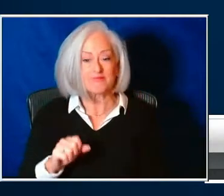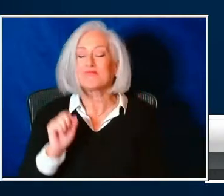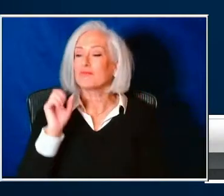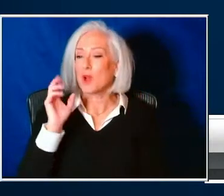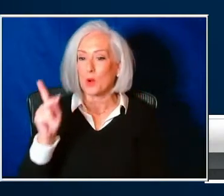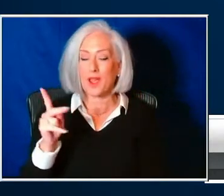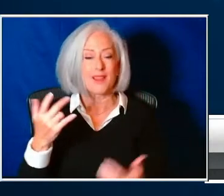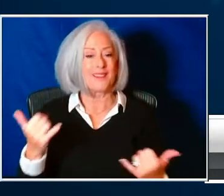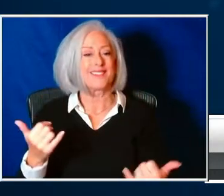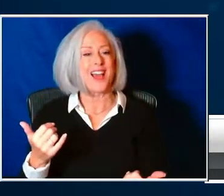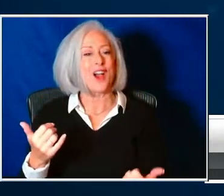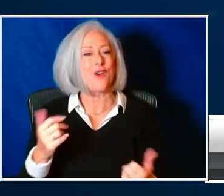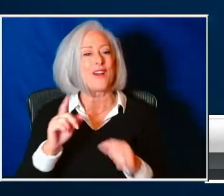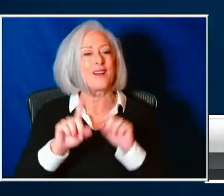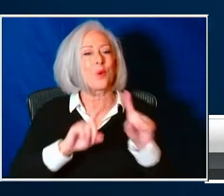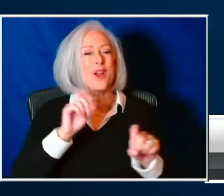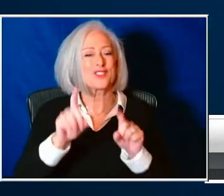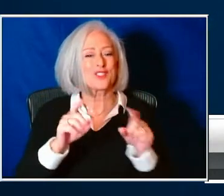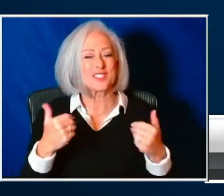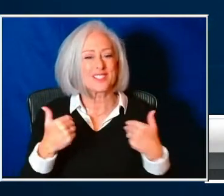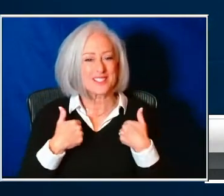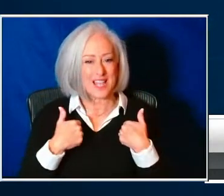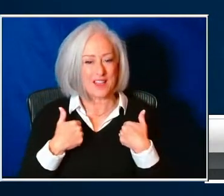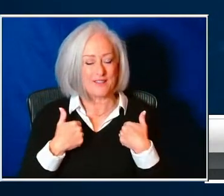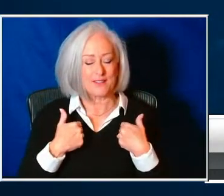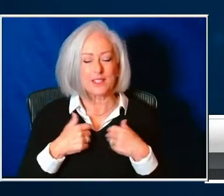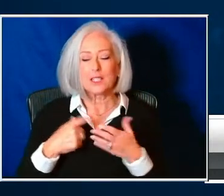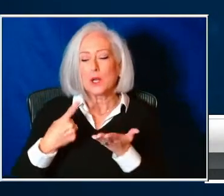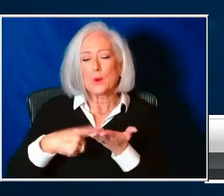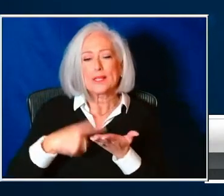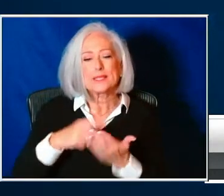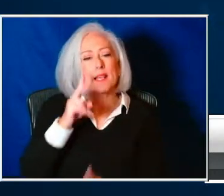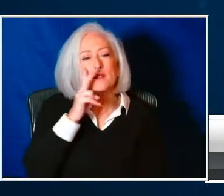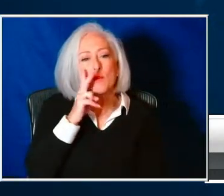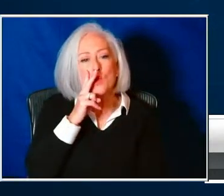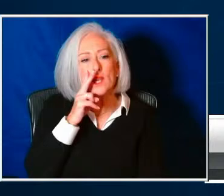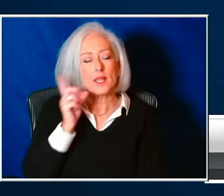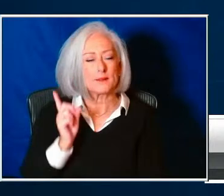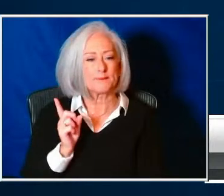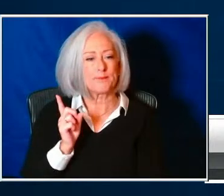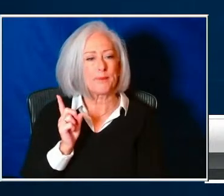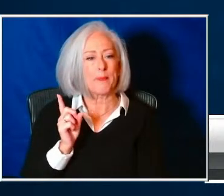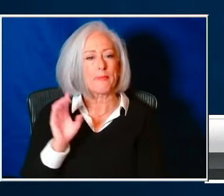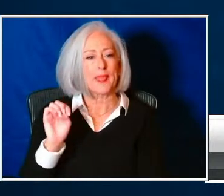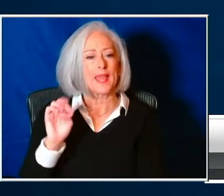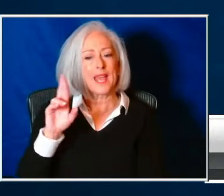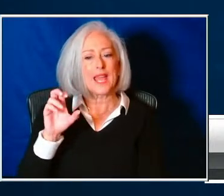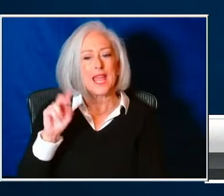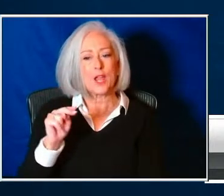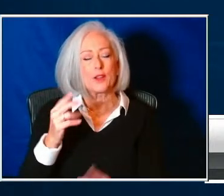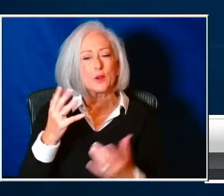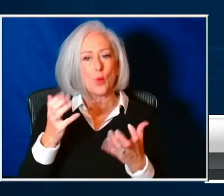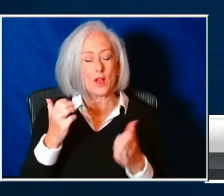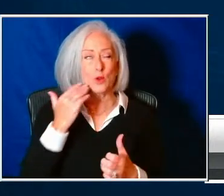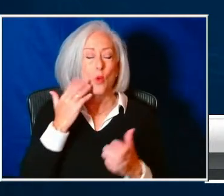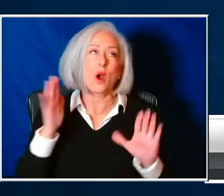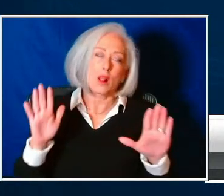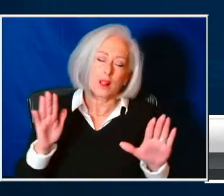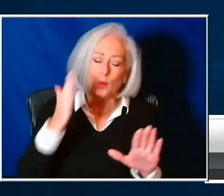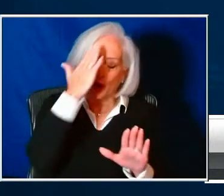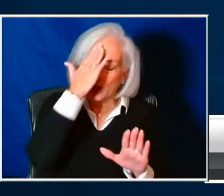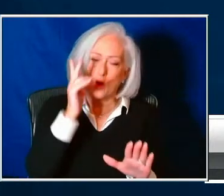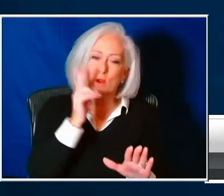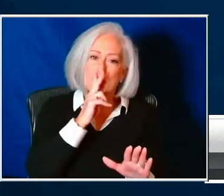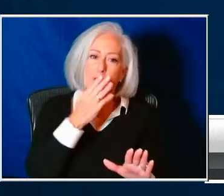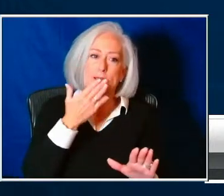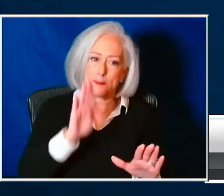of questions. We talked about smoking. Erin wants to know, does smoking, how much does, I mean, we know smoking's bad, no question